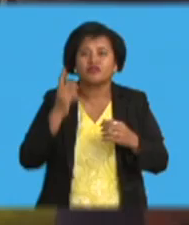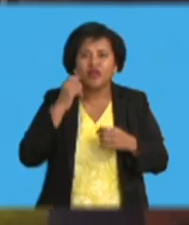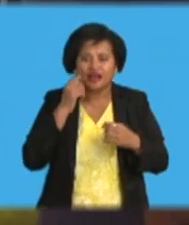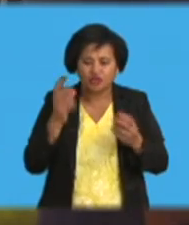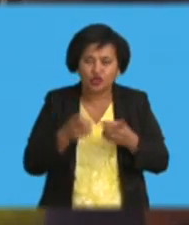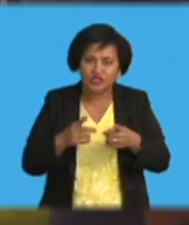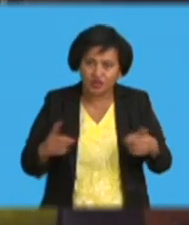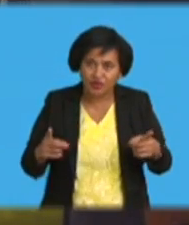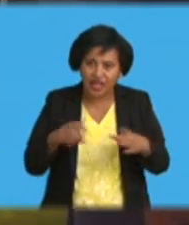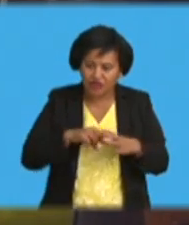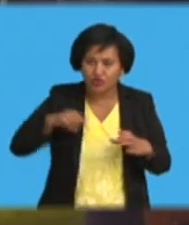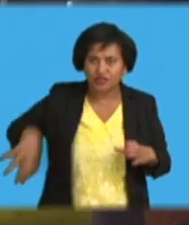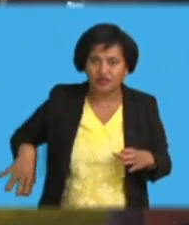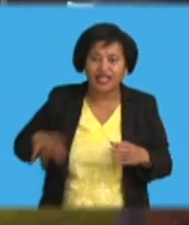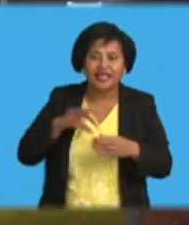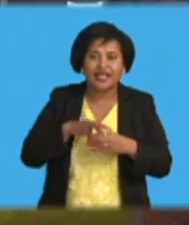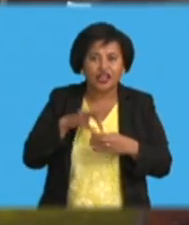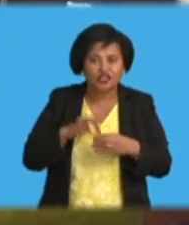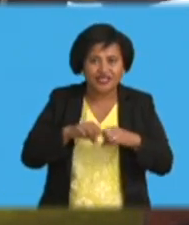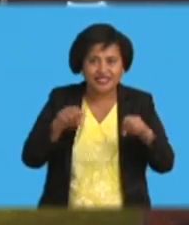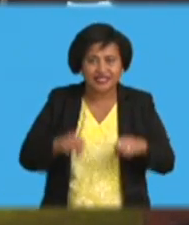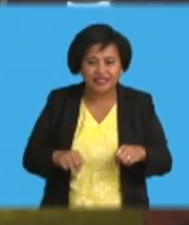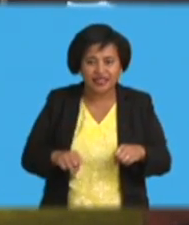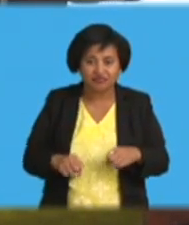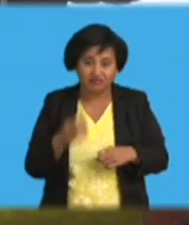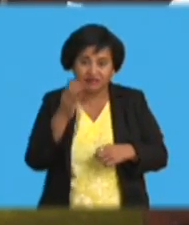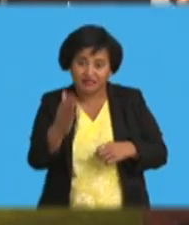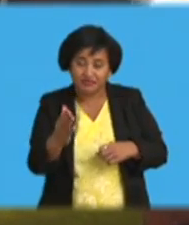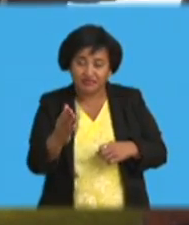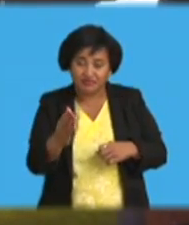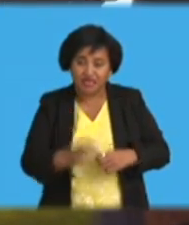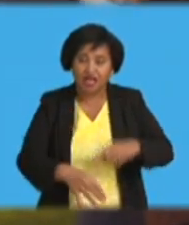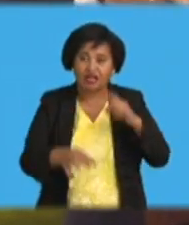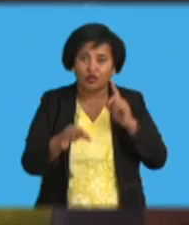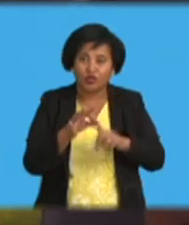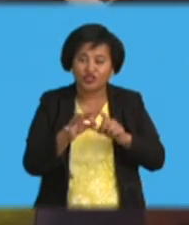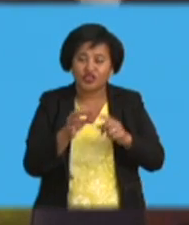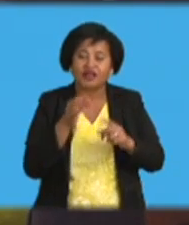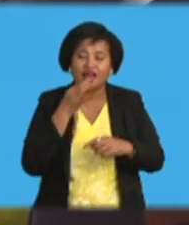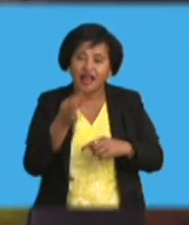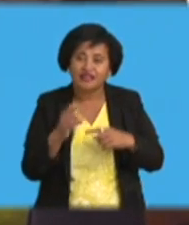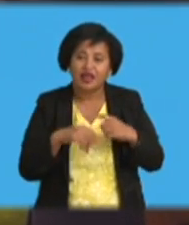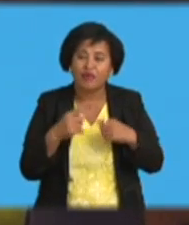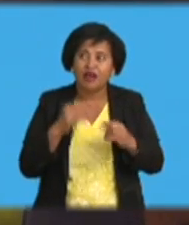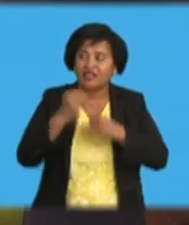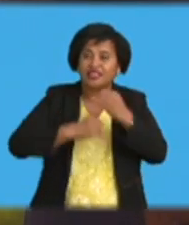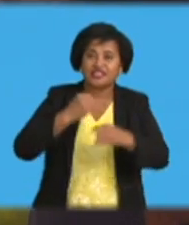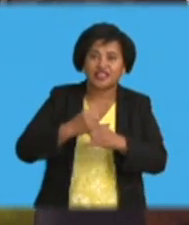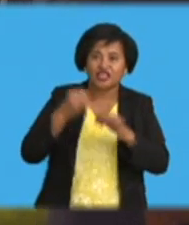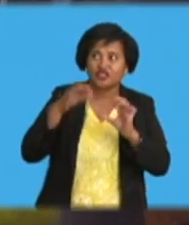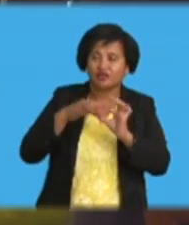and exclusionary electoral systems in this country, he spends his time questioning our internationally accredited sound electoral